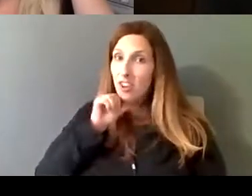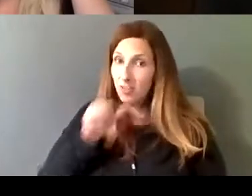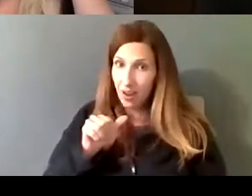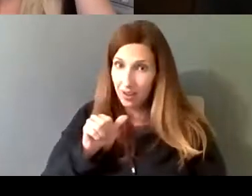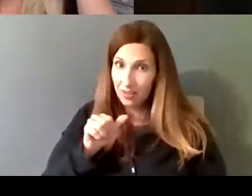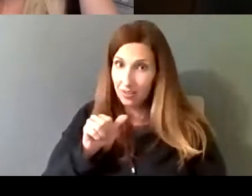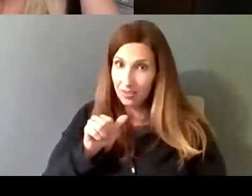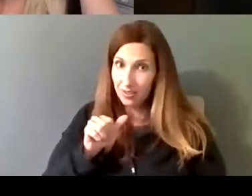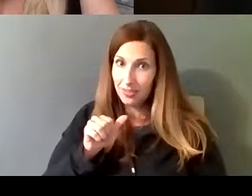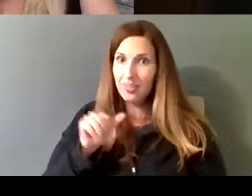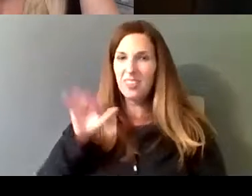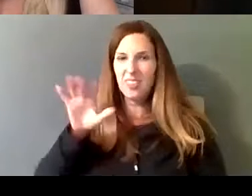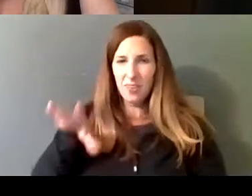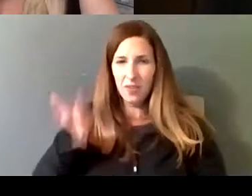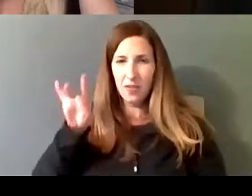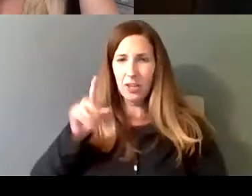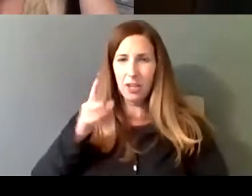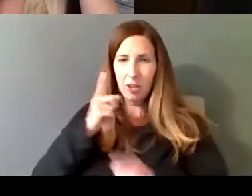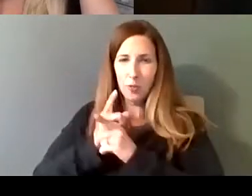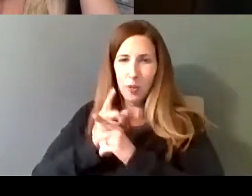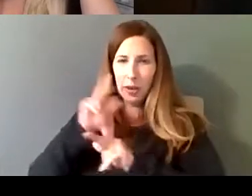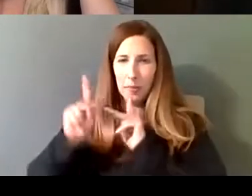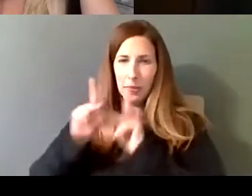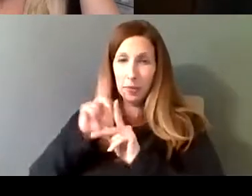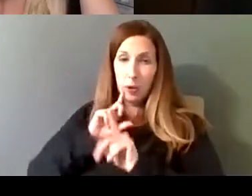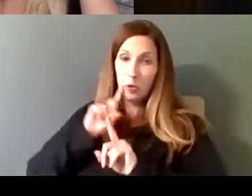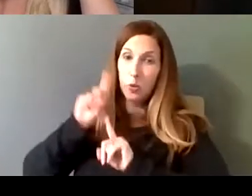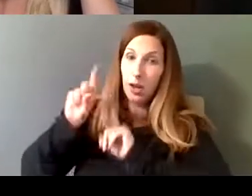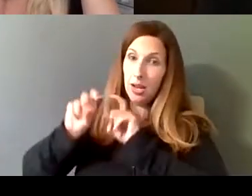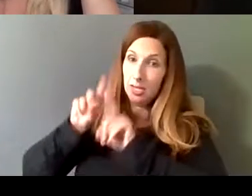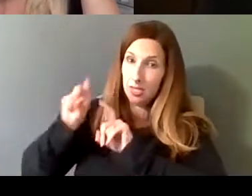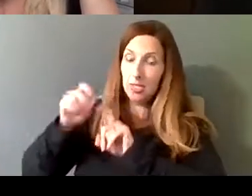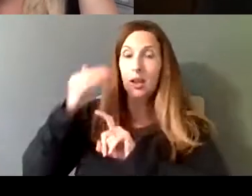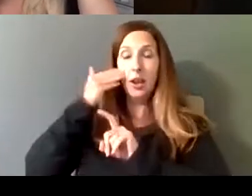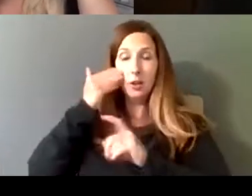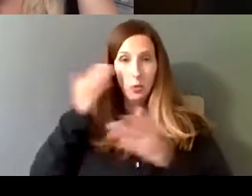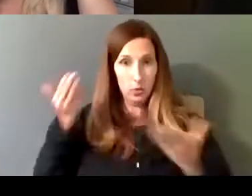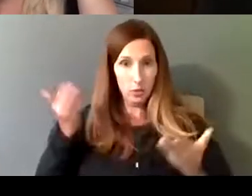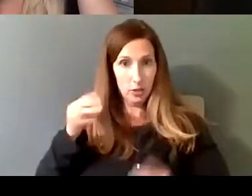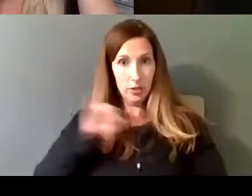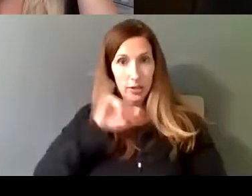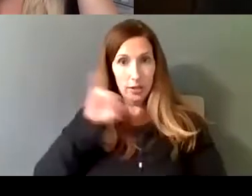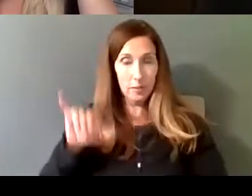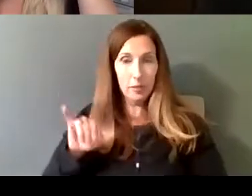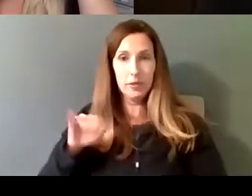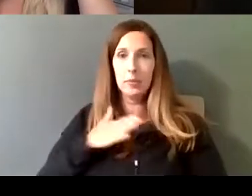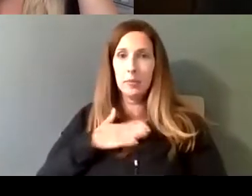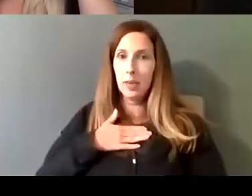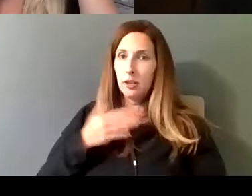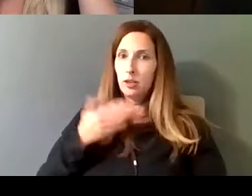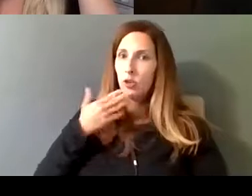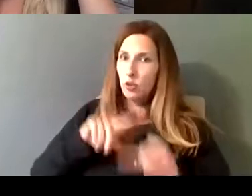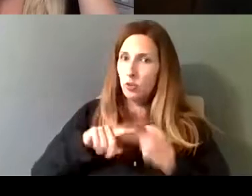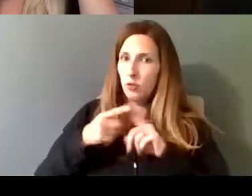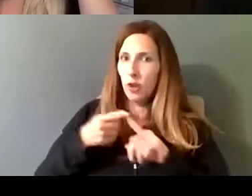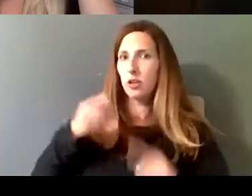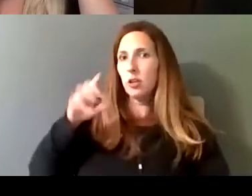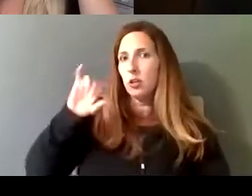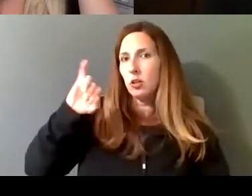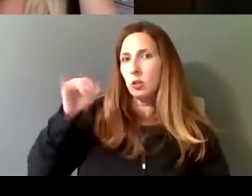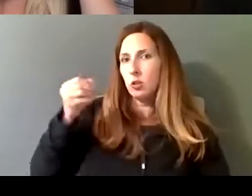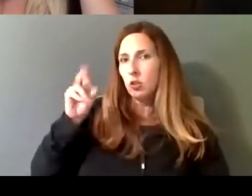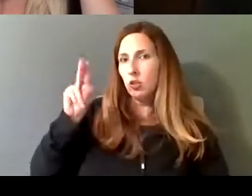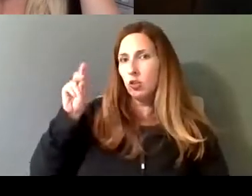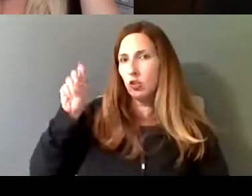finding the right people to ask questions to. I know here at Indianapolis, my dear friend Jordan Rodriguez is the Director